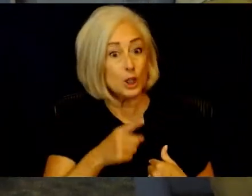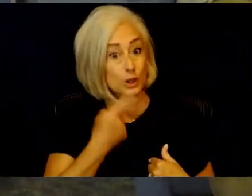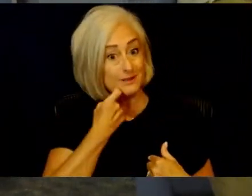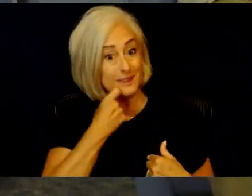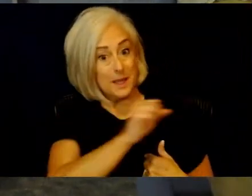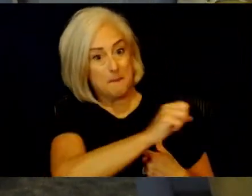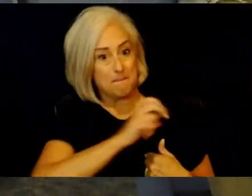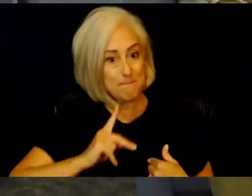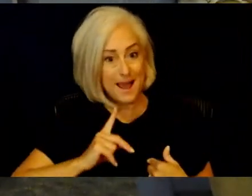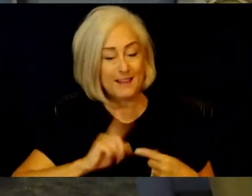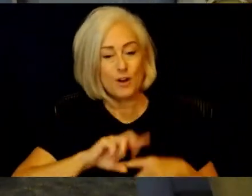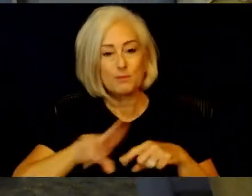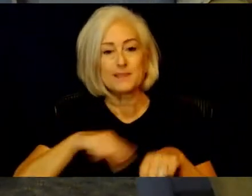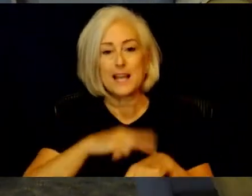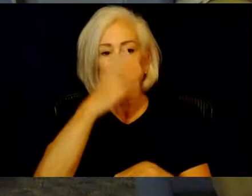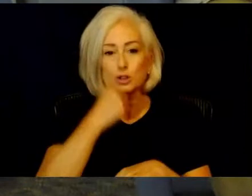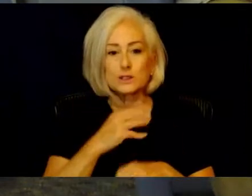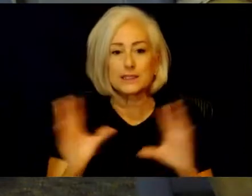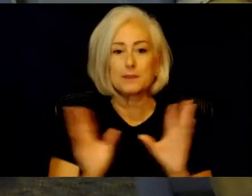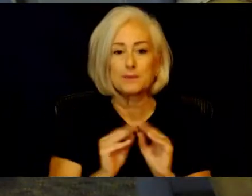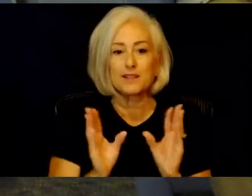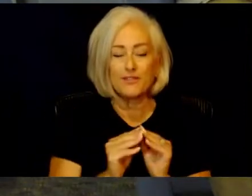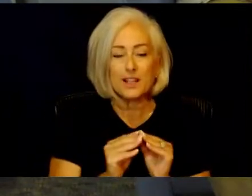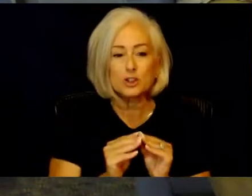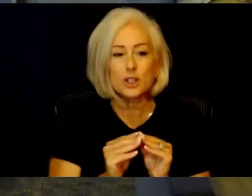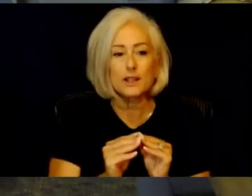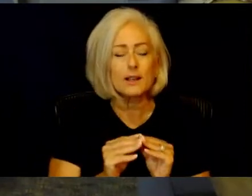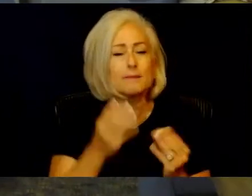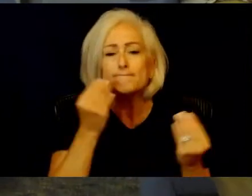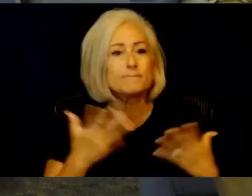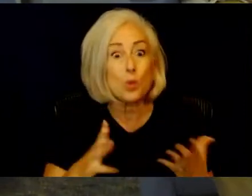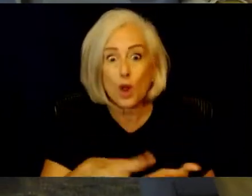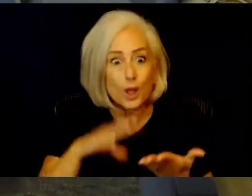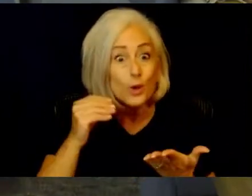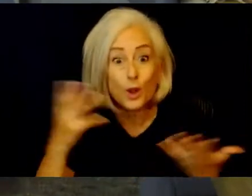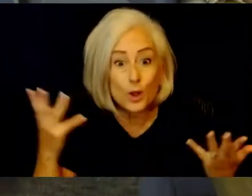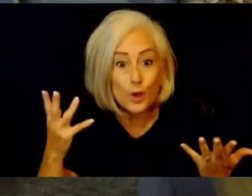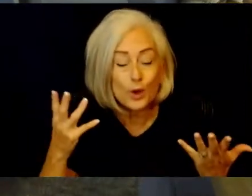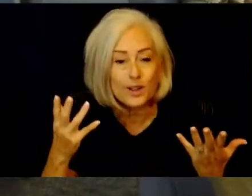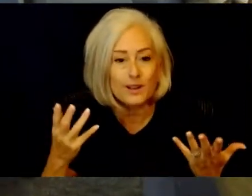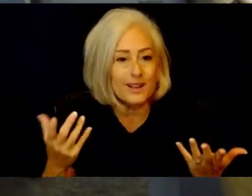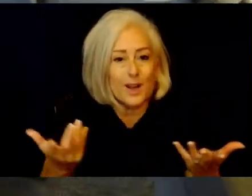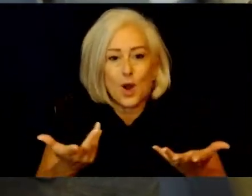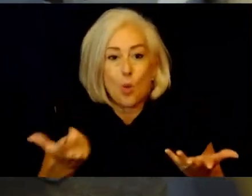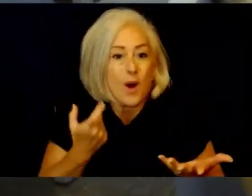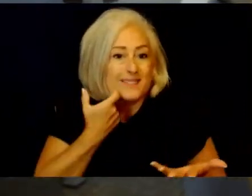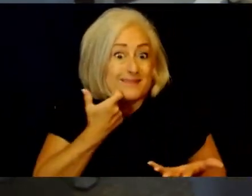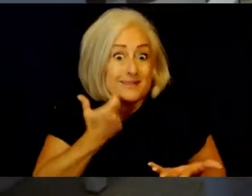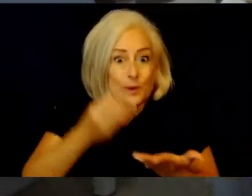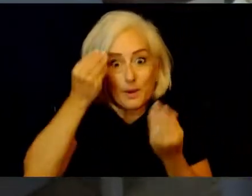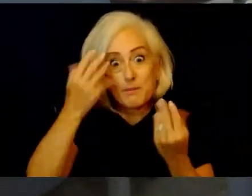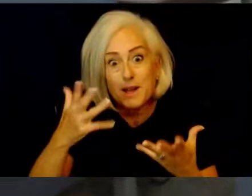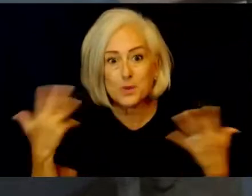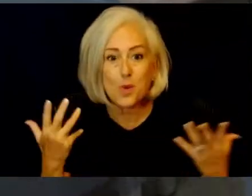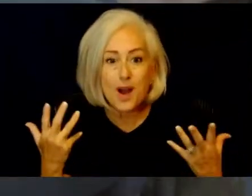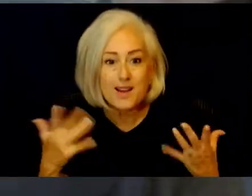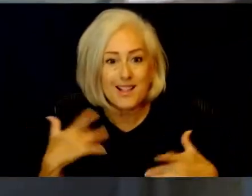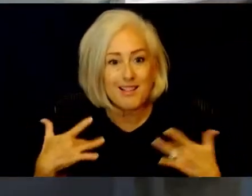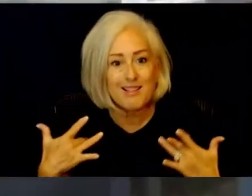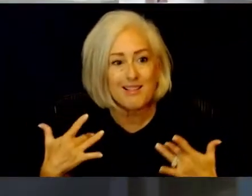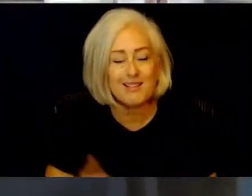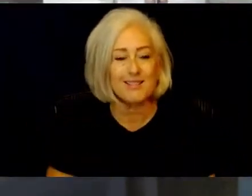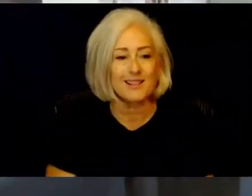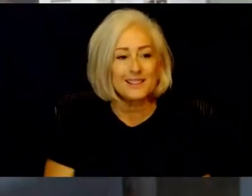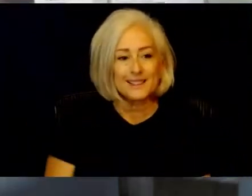National Sleep Convention. Jump in and tell us what you learned. What did you bring back for us? What's the latest data? So I think, it's